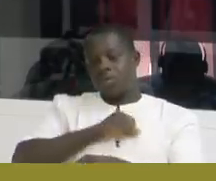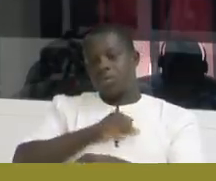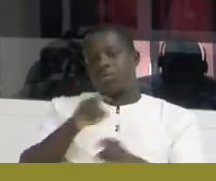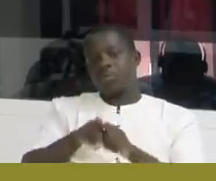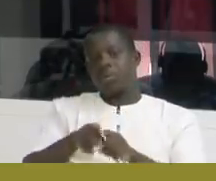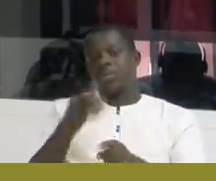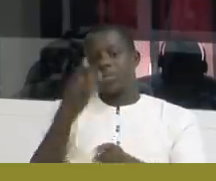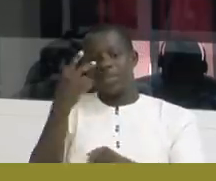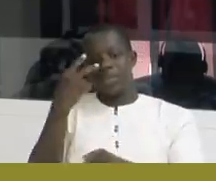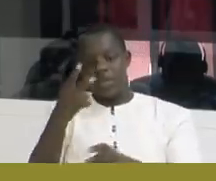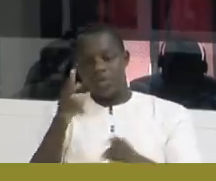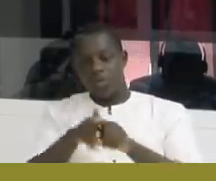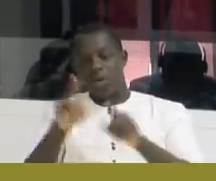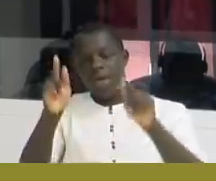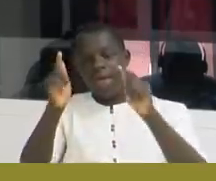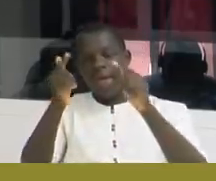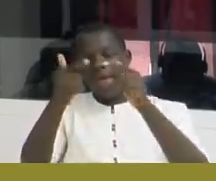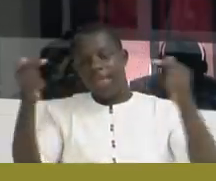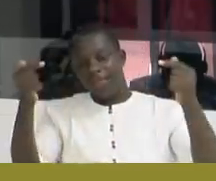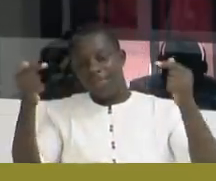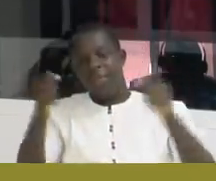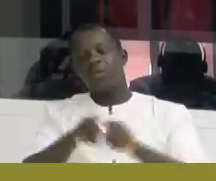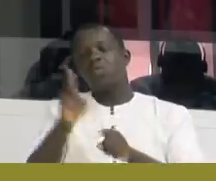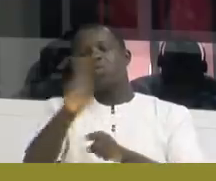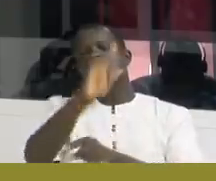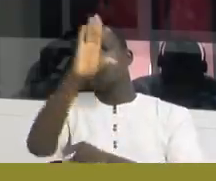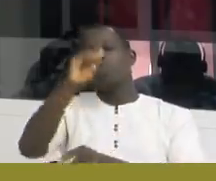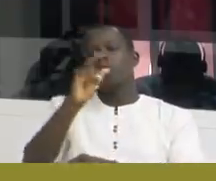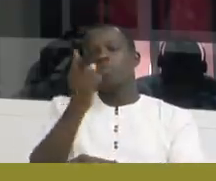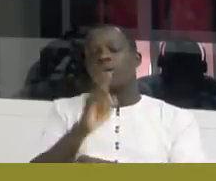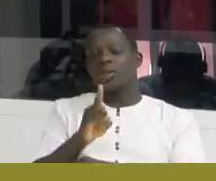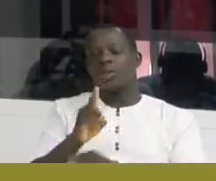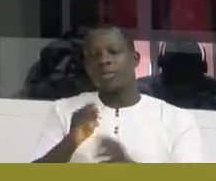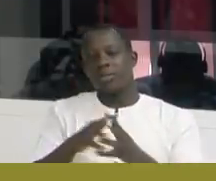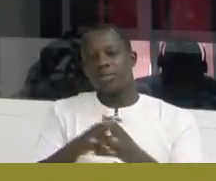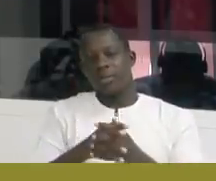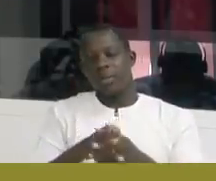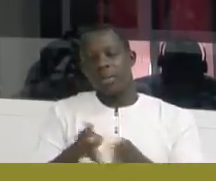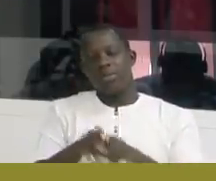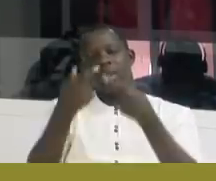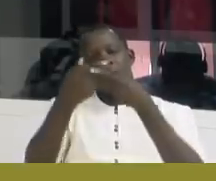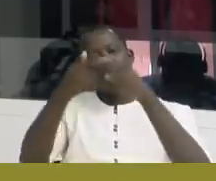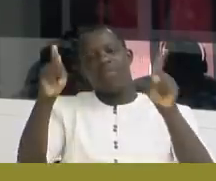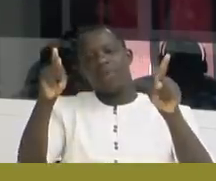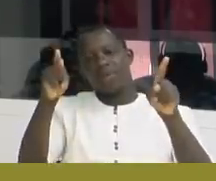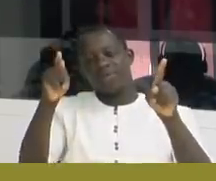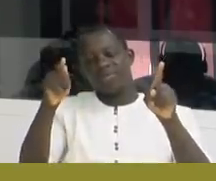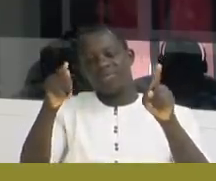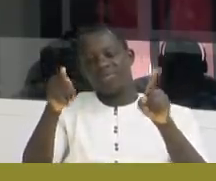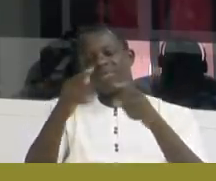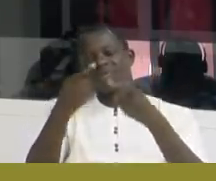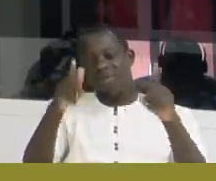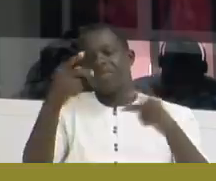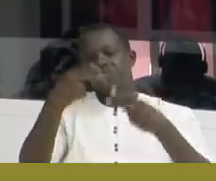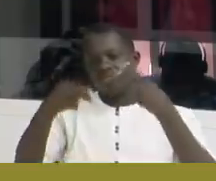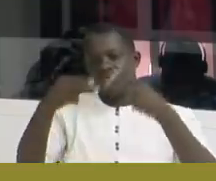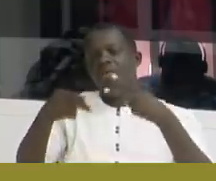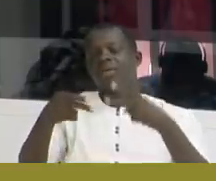perceived enemy, what would you do? Well, that is a different scenario. But that is exactly the